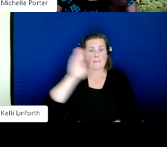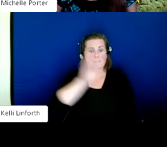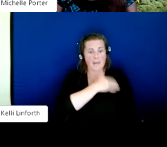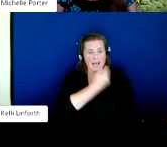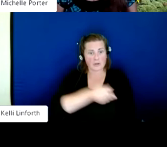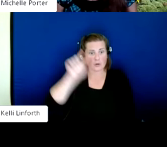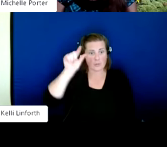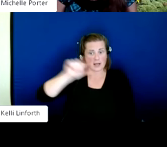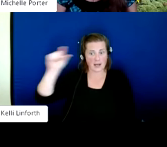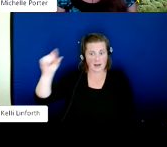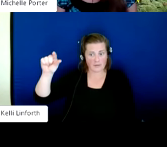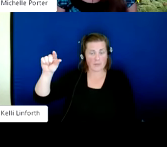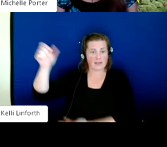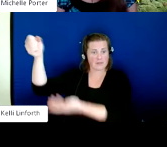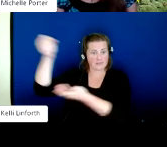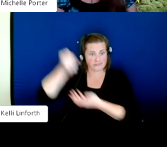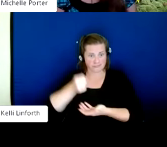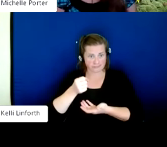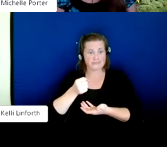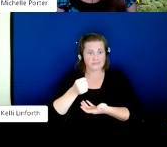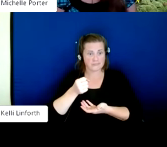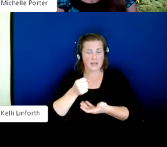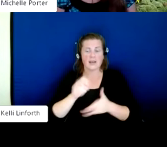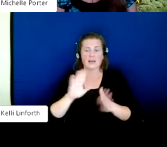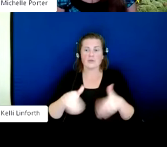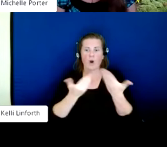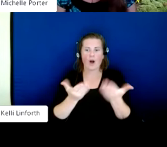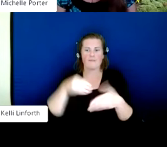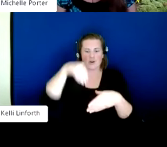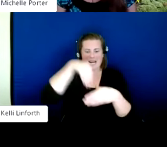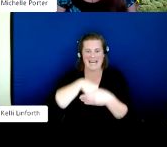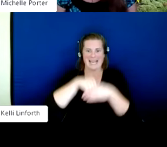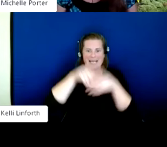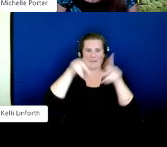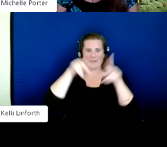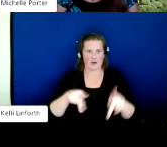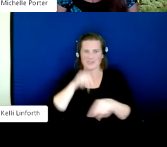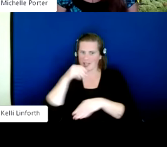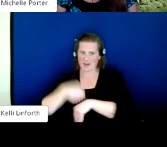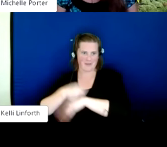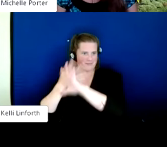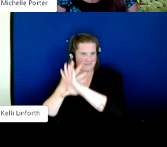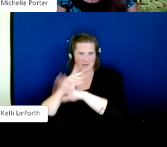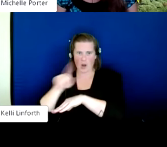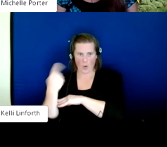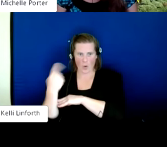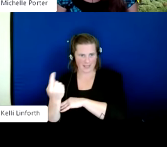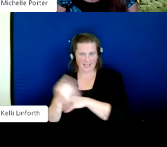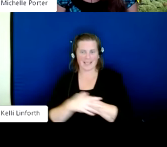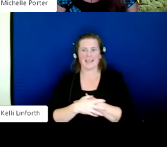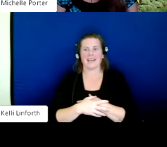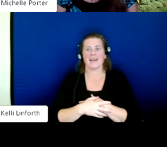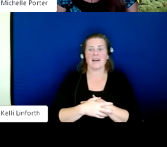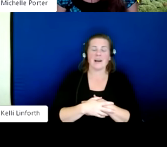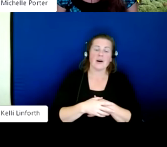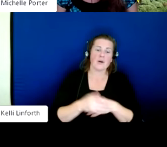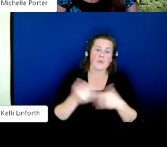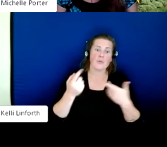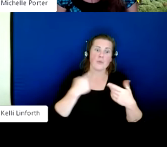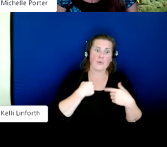government to offer the program in person, because of course we realized that not everyone is able or wants